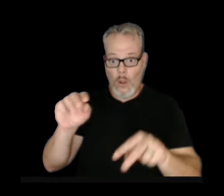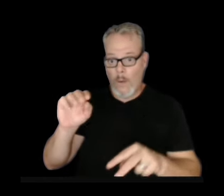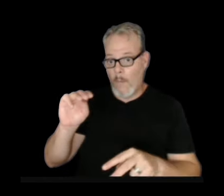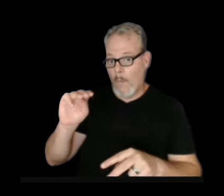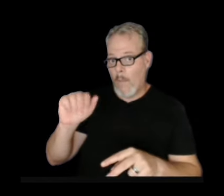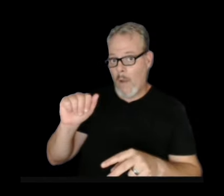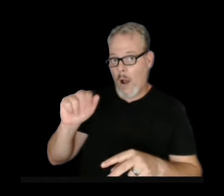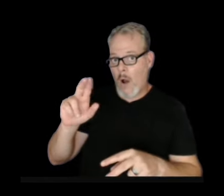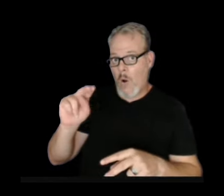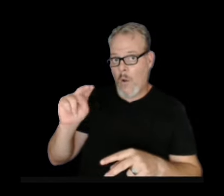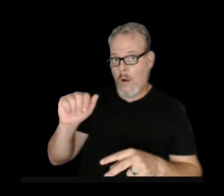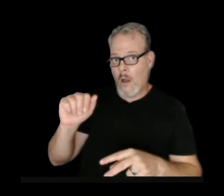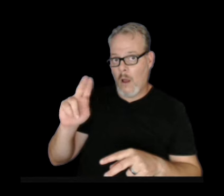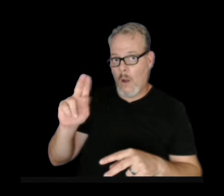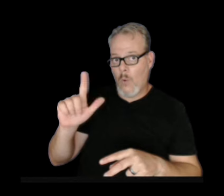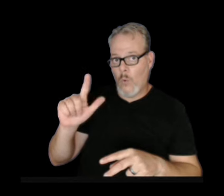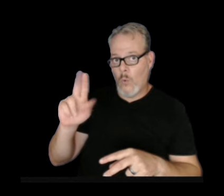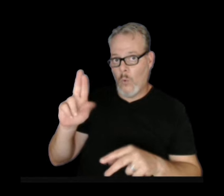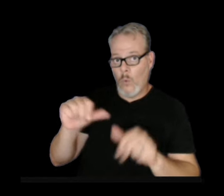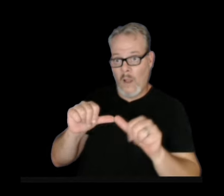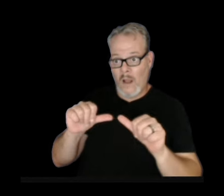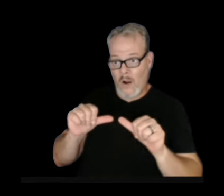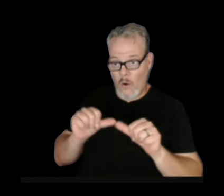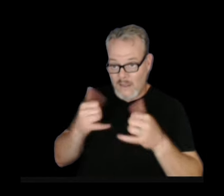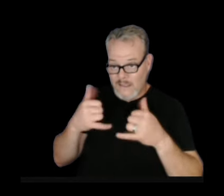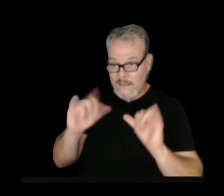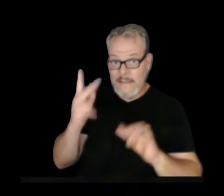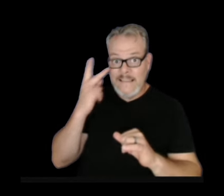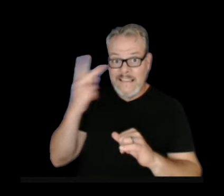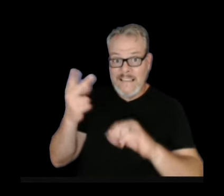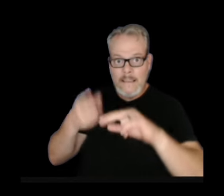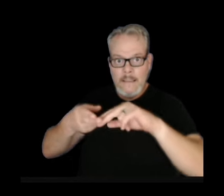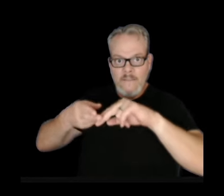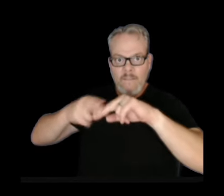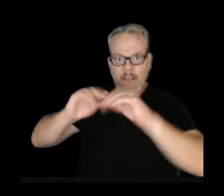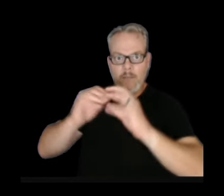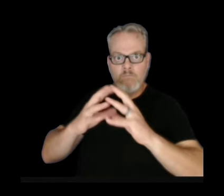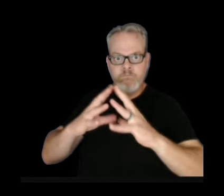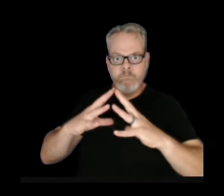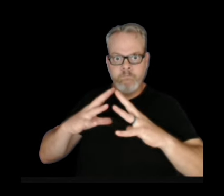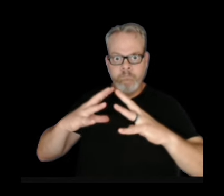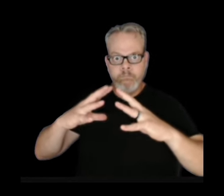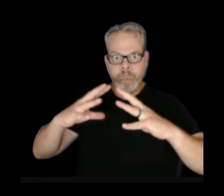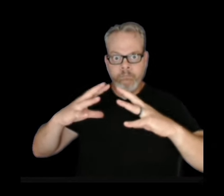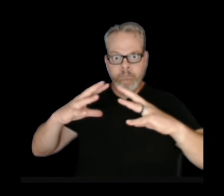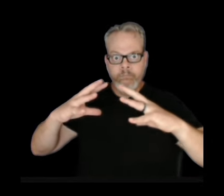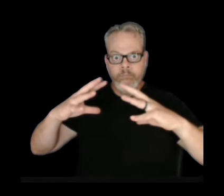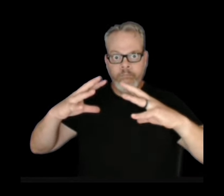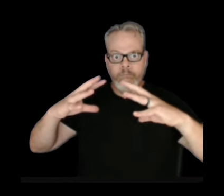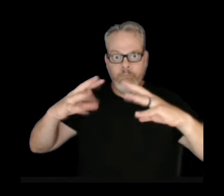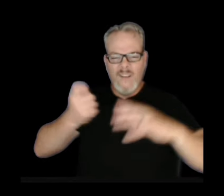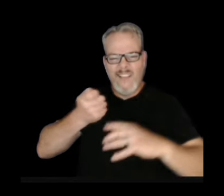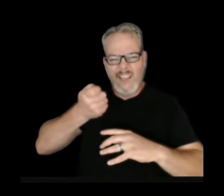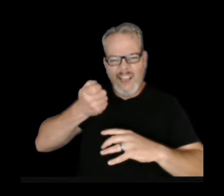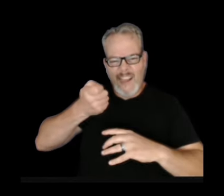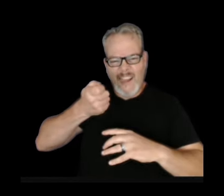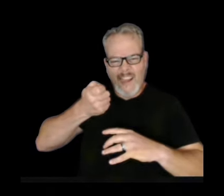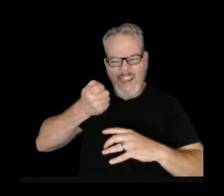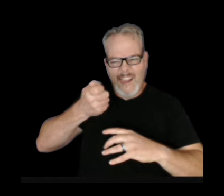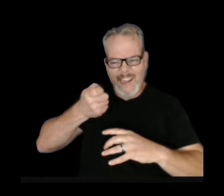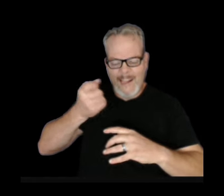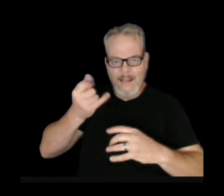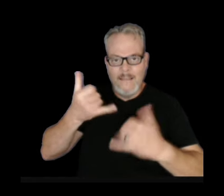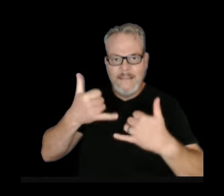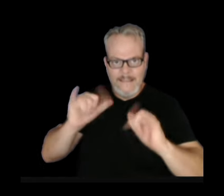see there's some still slight inflation happening there. And this is also reflected in a South Caldera on the sand tilt graph, which is not shown